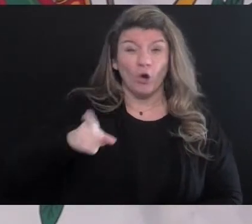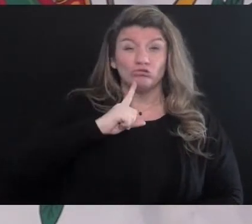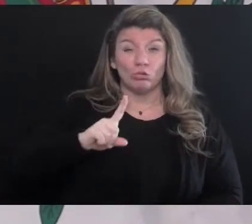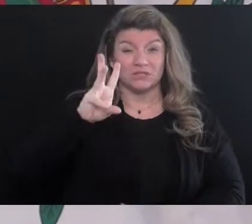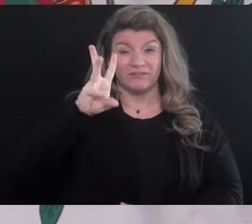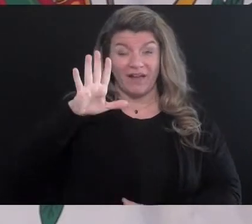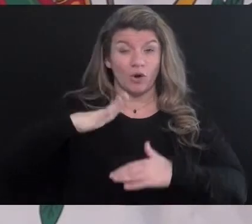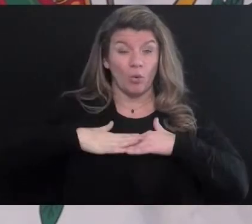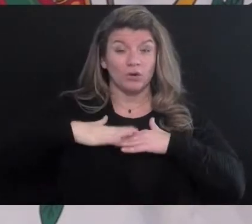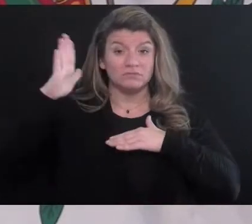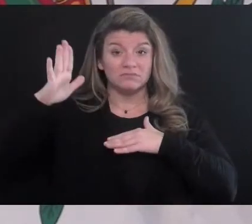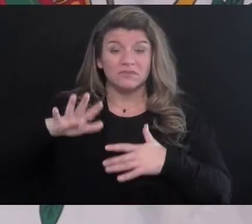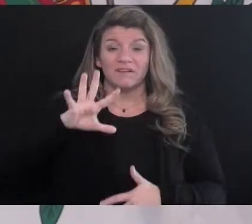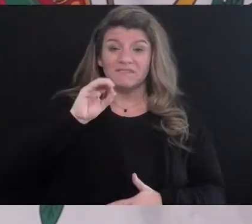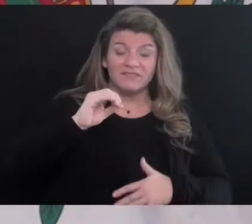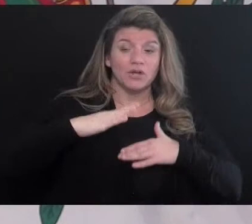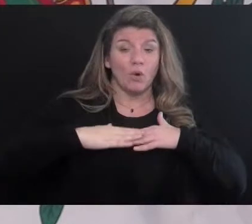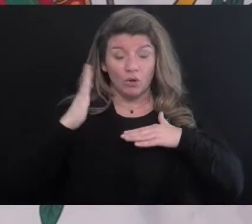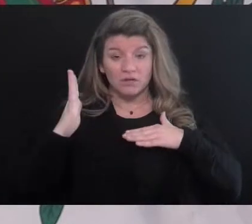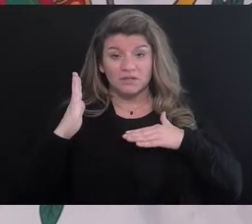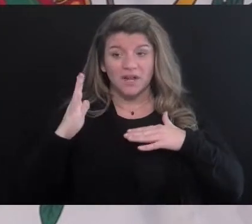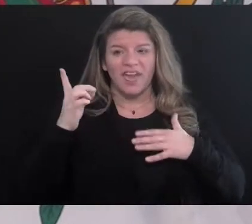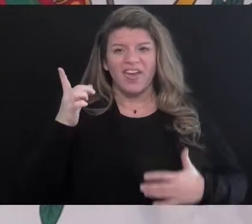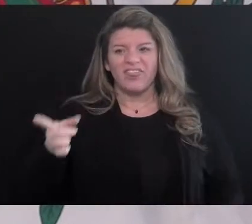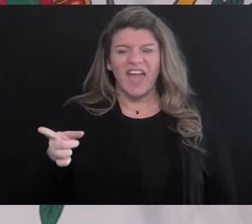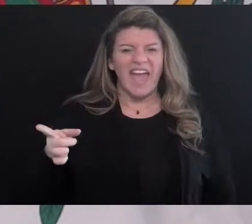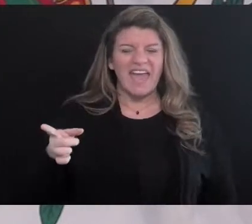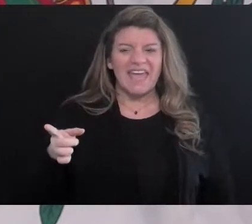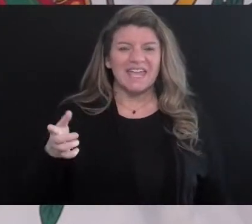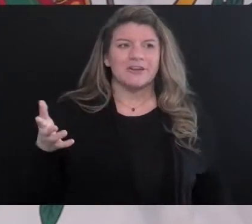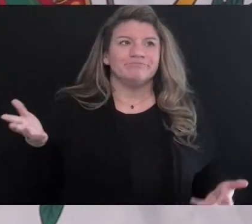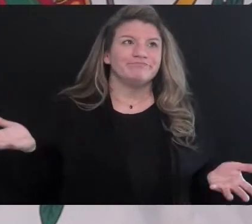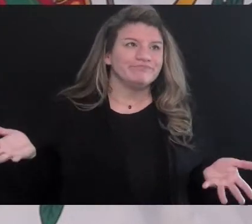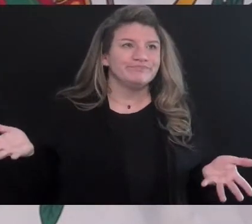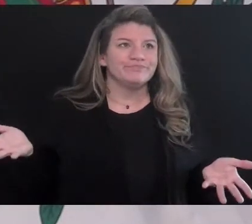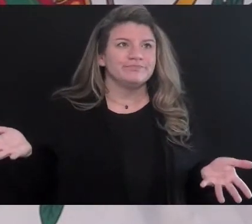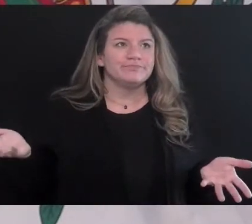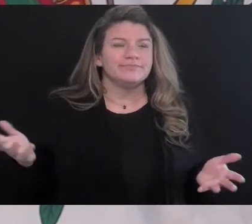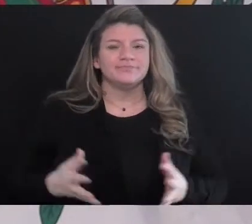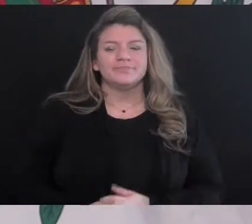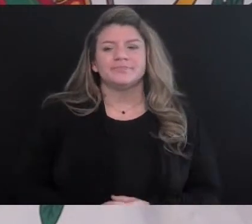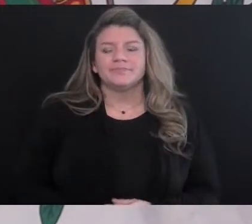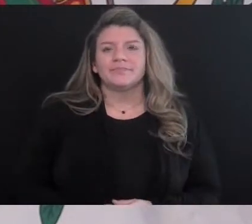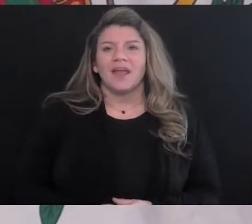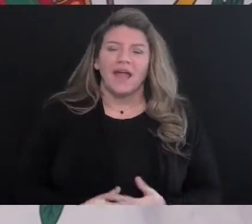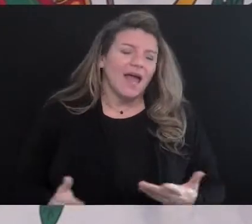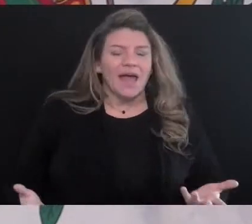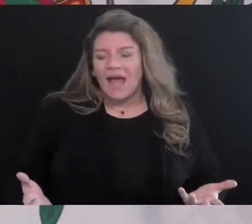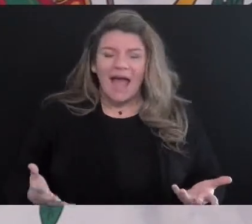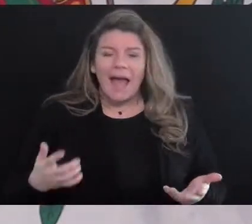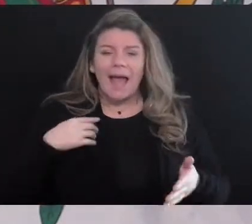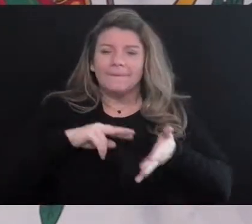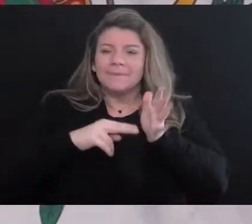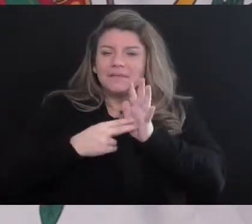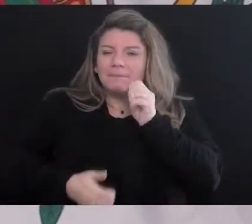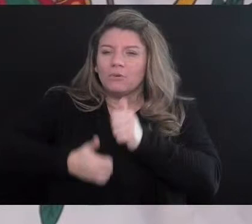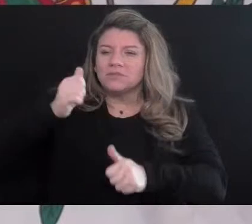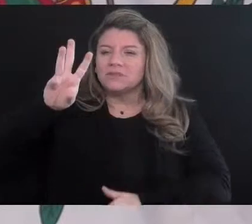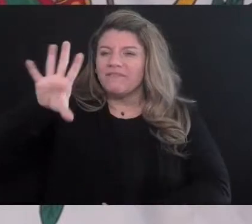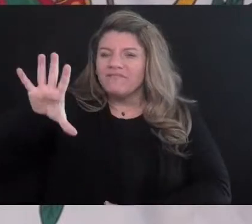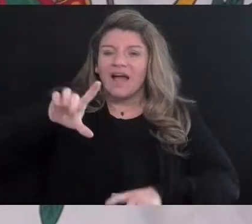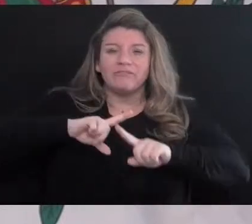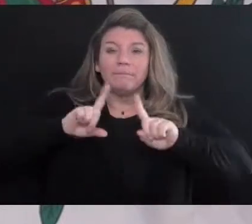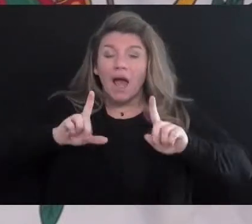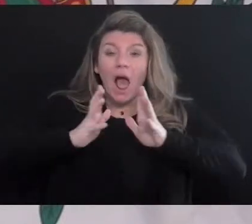65 and older or 50 and older and everything, they basically, and I'm primarily targeting the 65 and older, but an